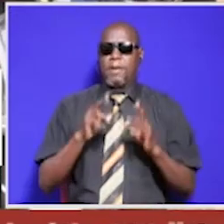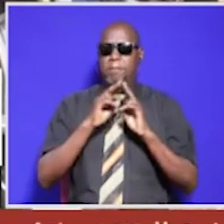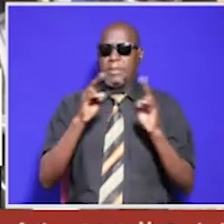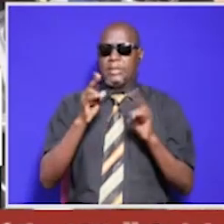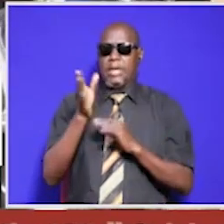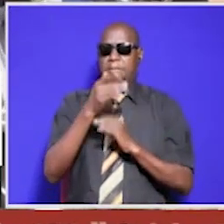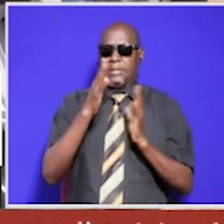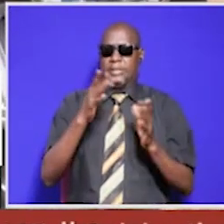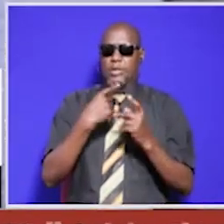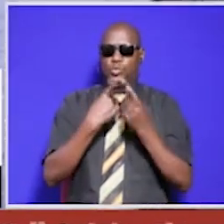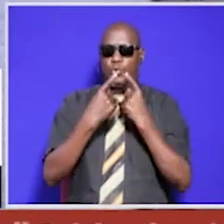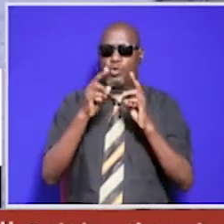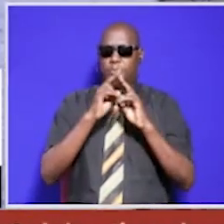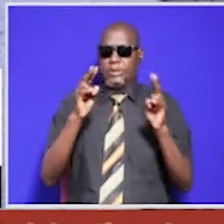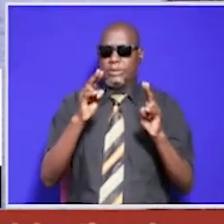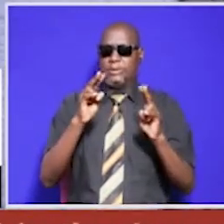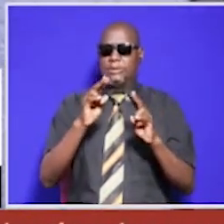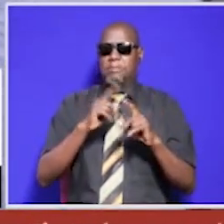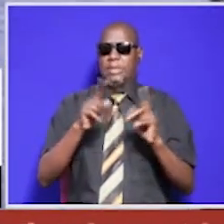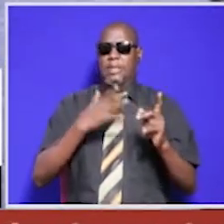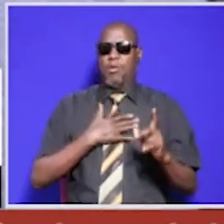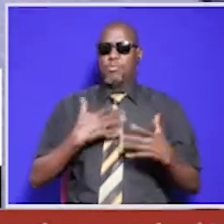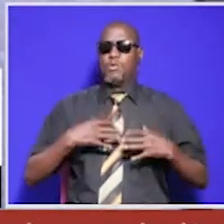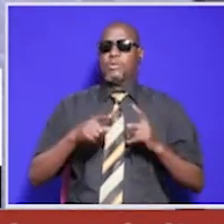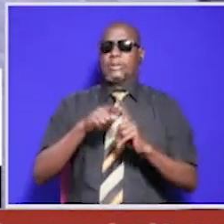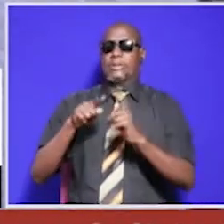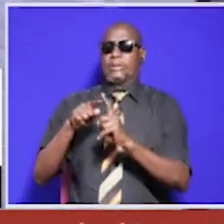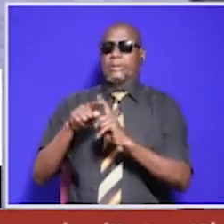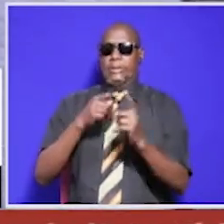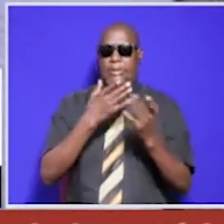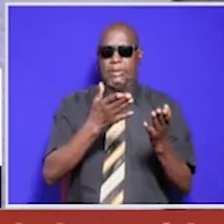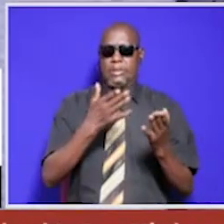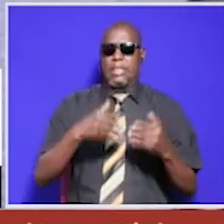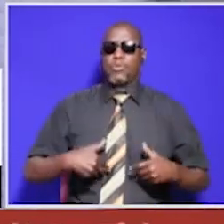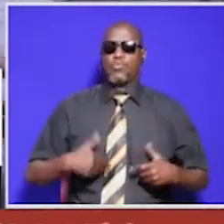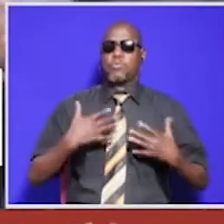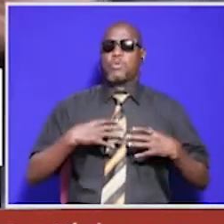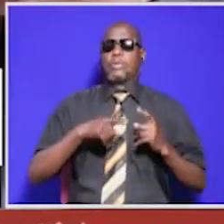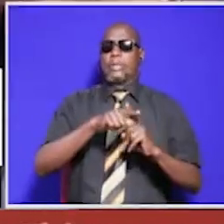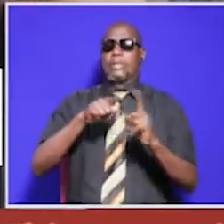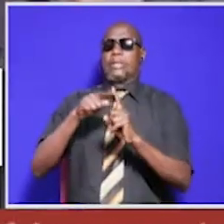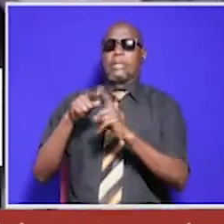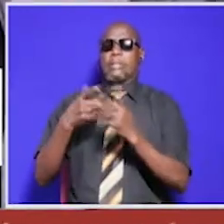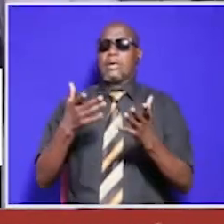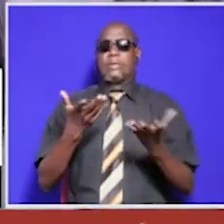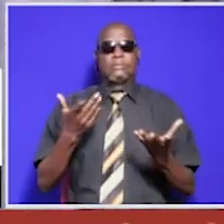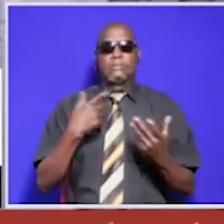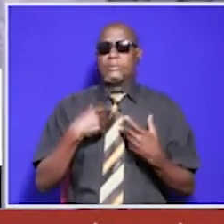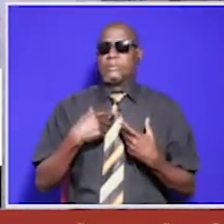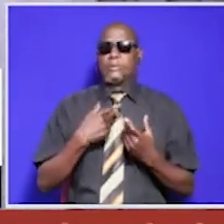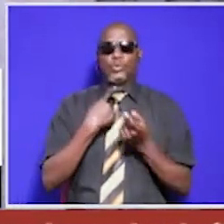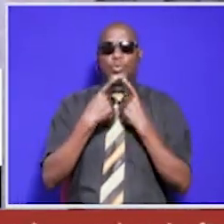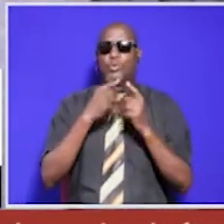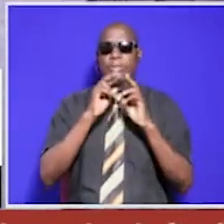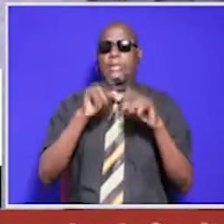speaking about peace while our people are being killed. I cannot speak about peace while the young people are being killed. And I'm saying that Kenyans are